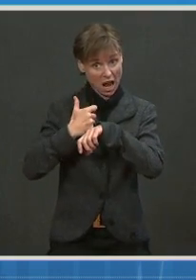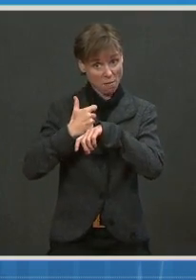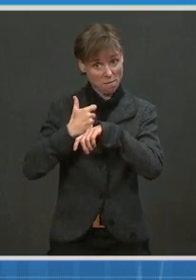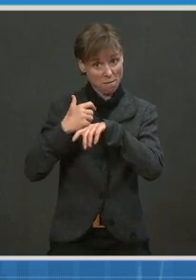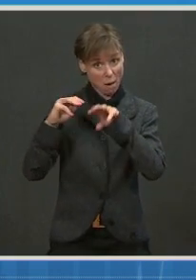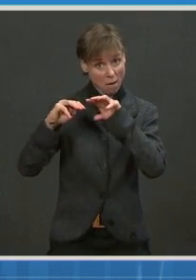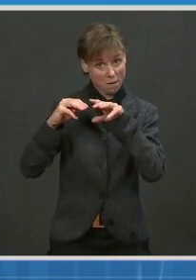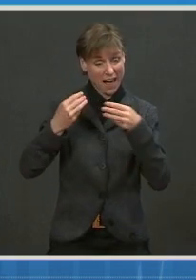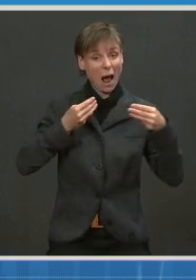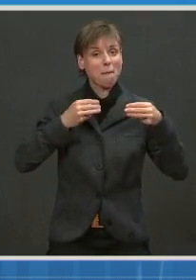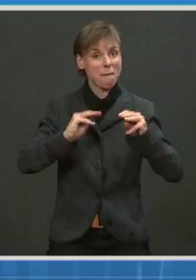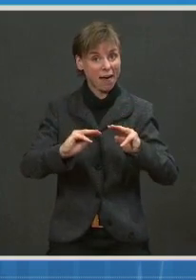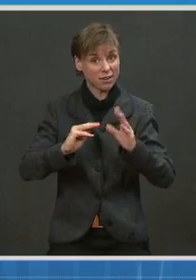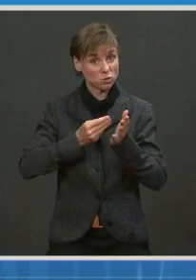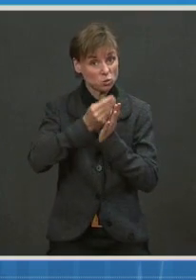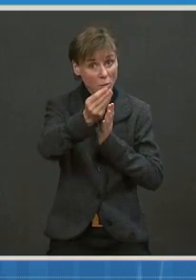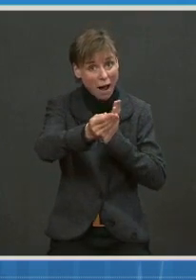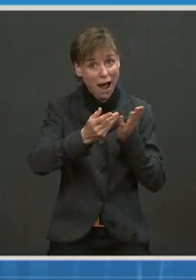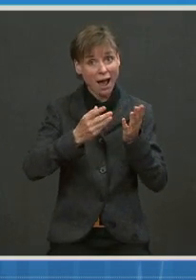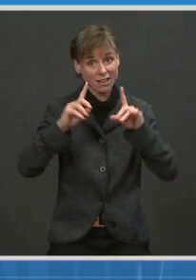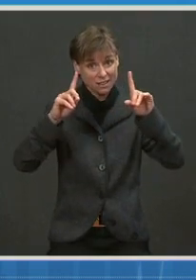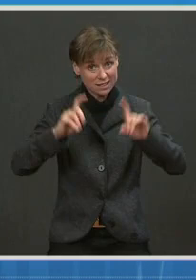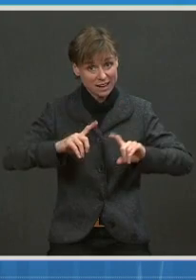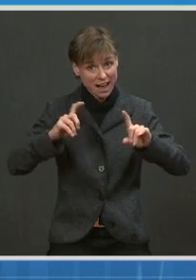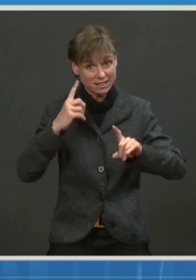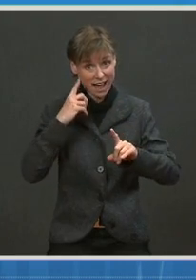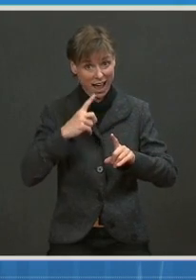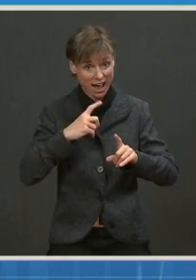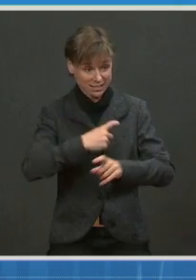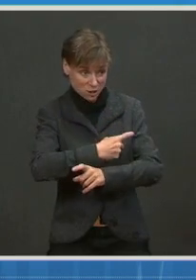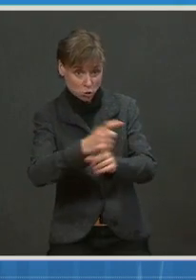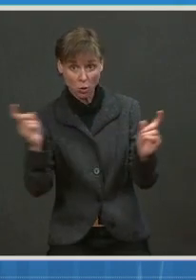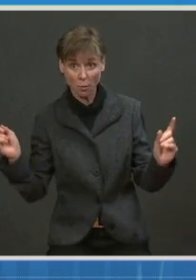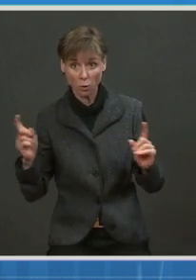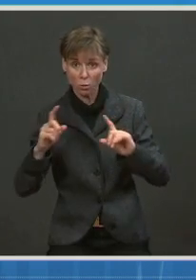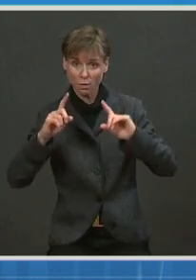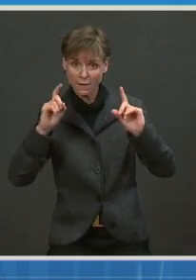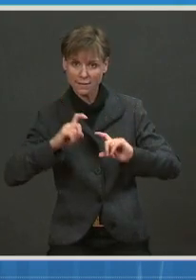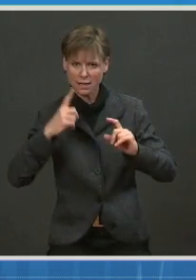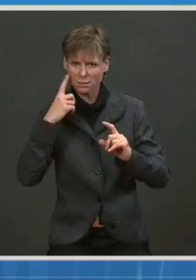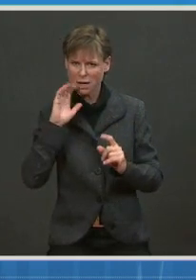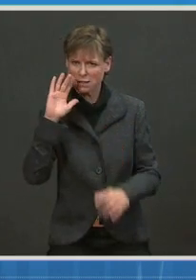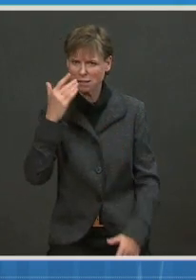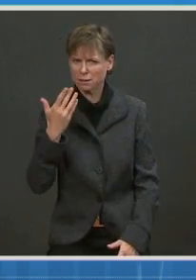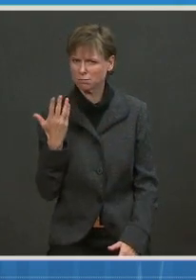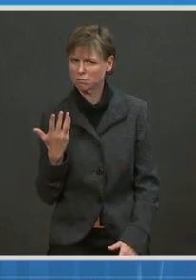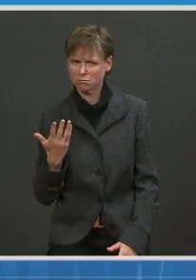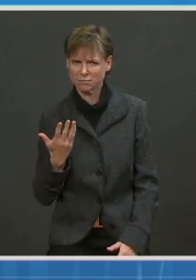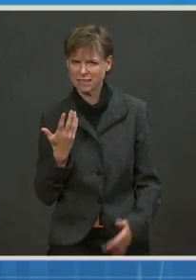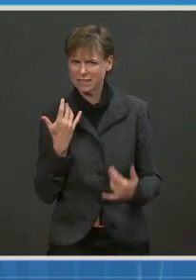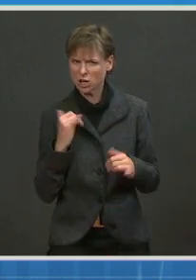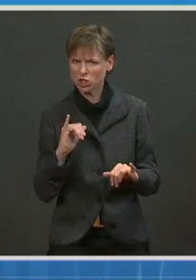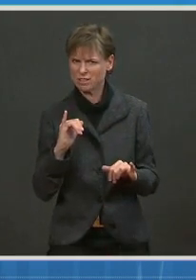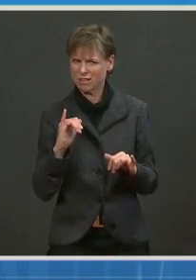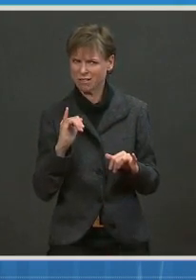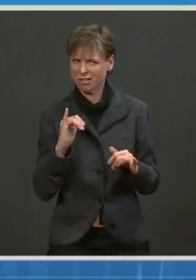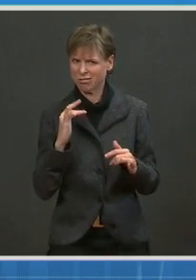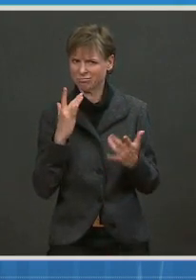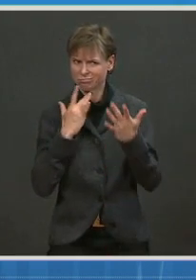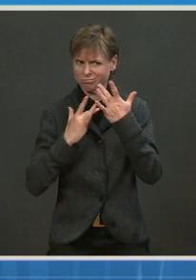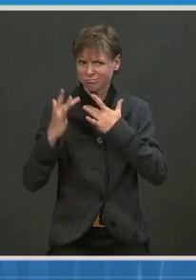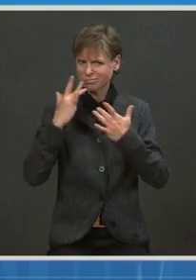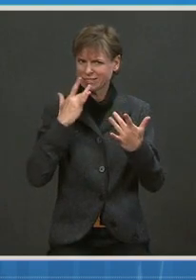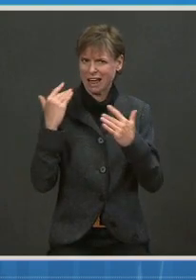purchasing those tests for distribution, because it seems that there are still relative limitations considering the number